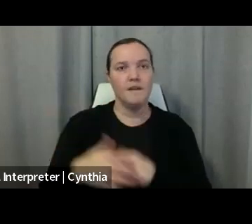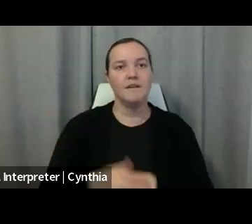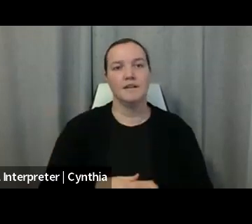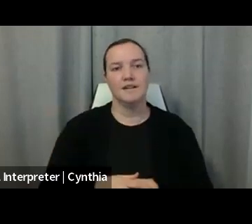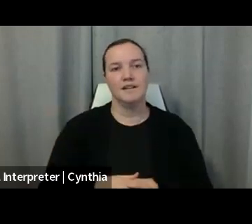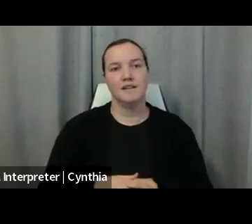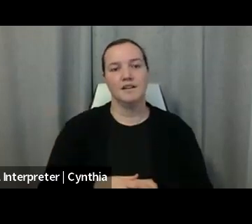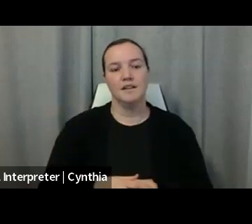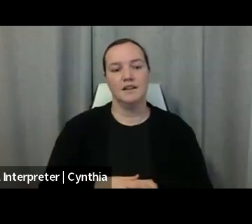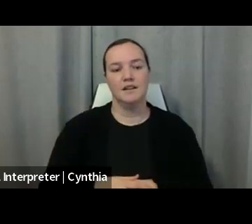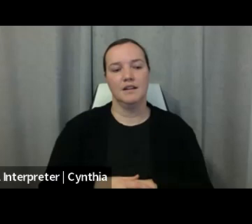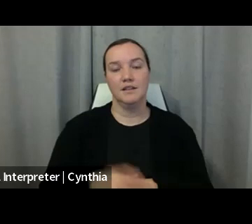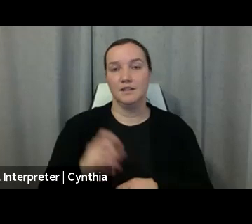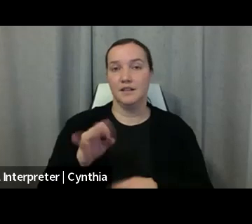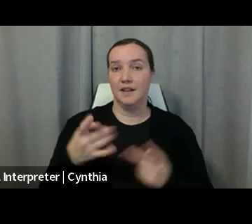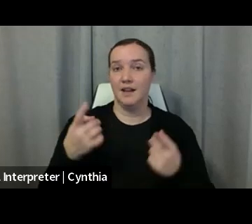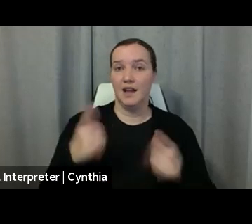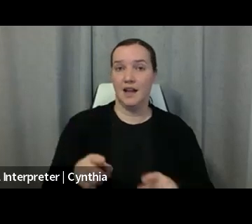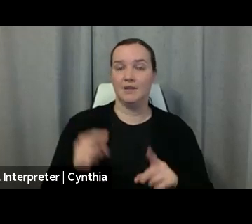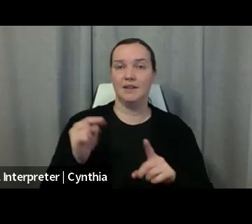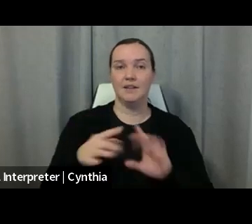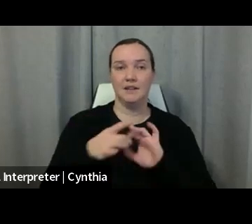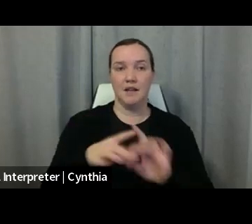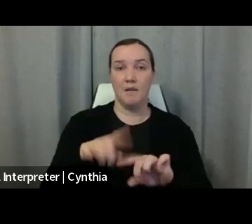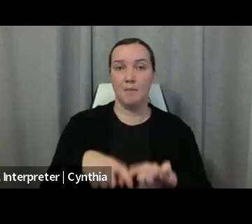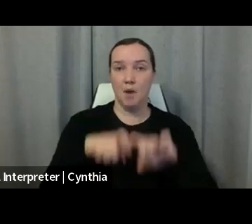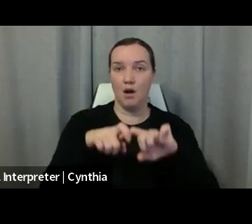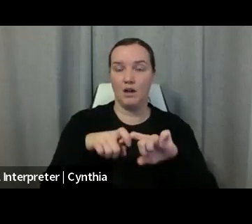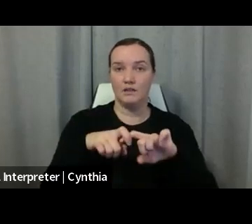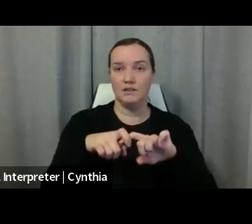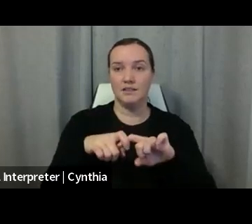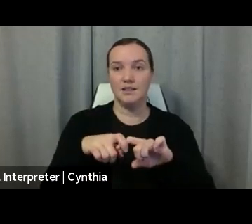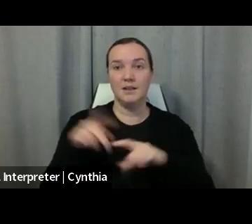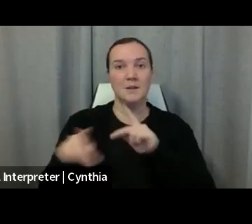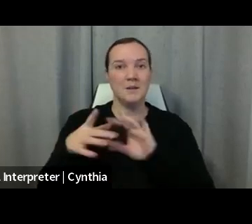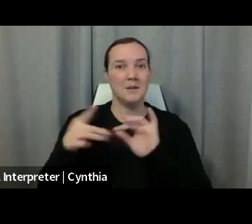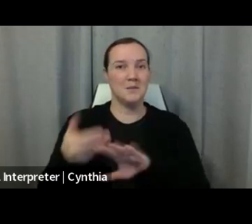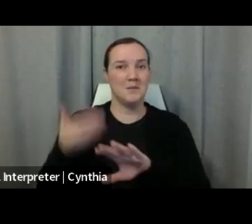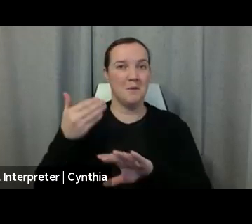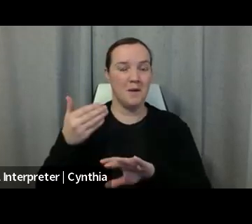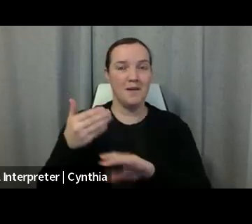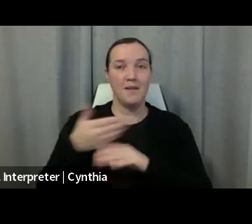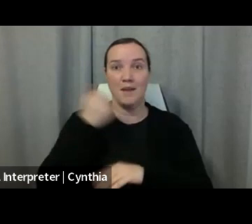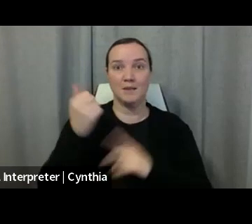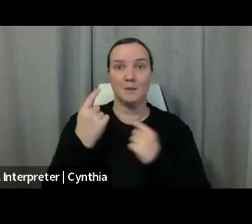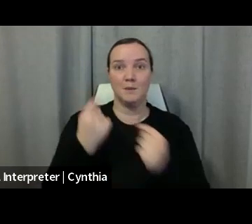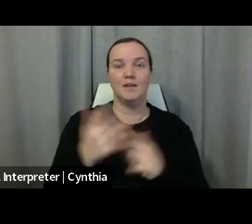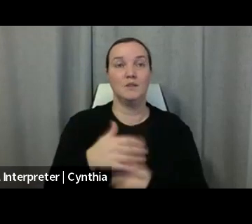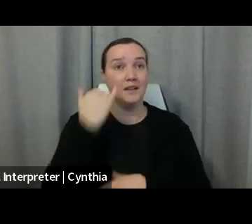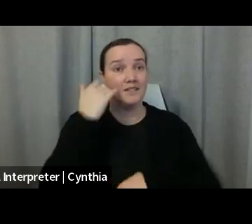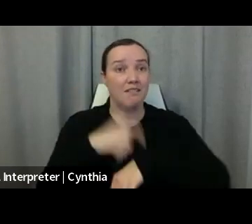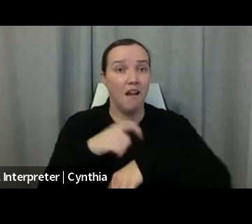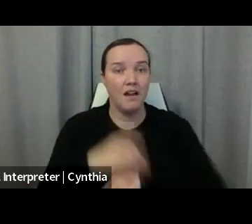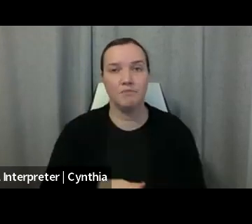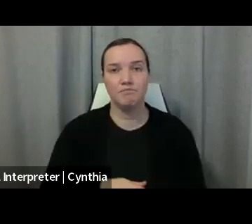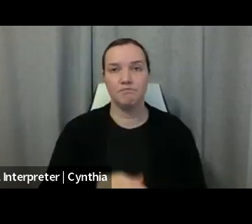so, when that happens, it's about that pause. As folks said earlier, what are the best practices? Well, if you have time, if it's private, so